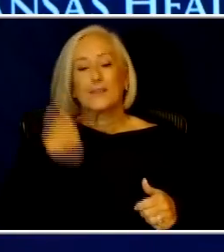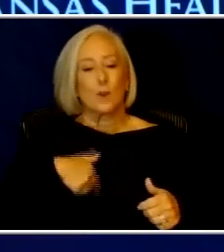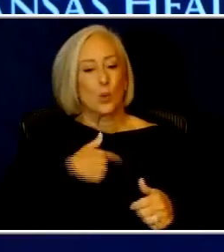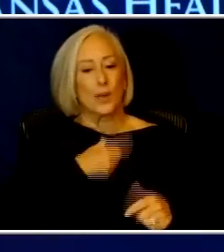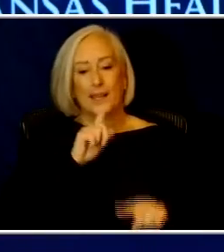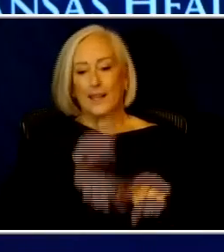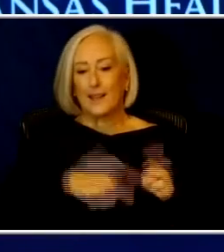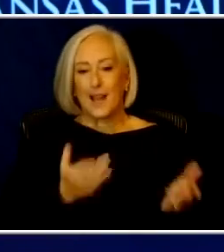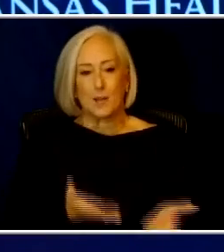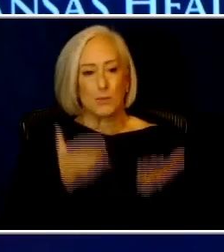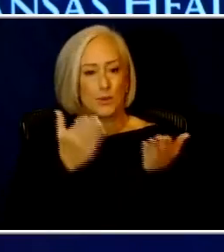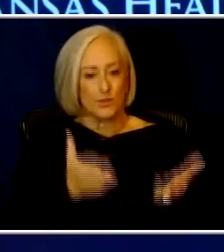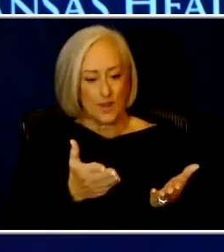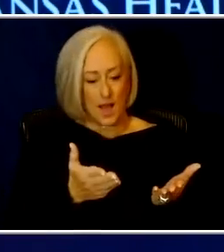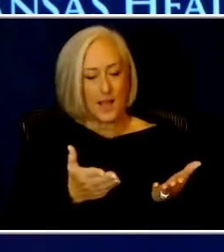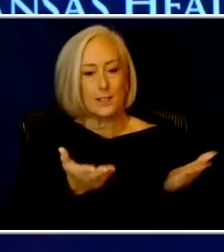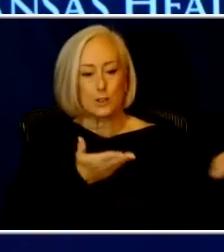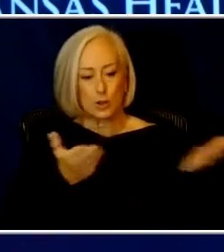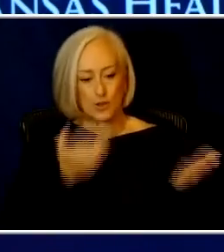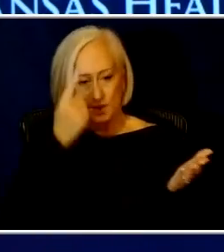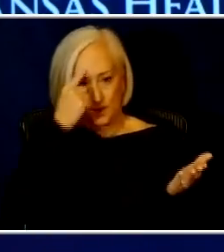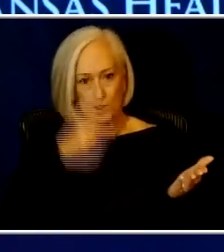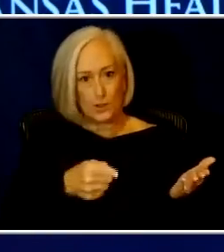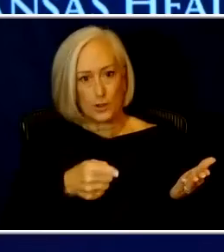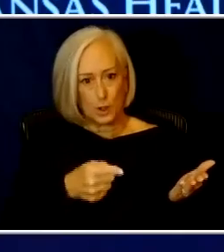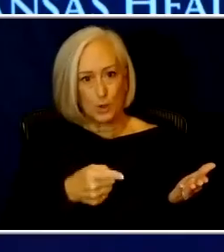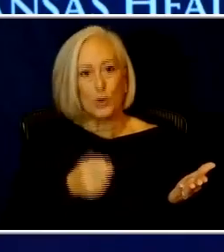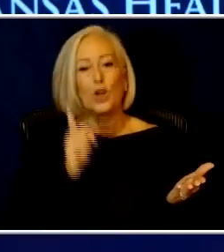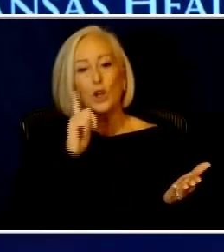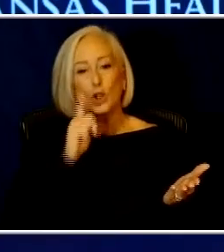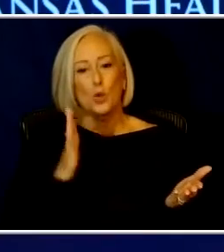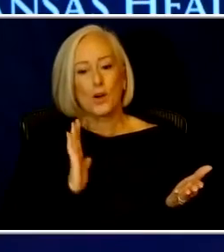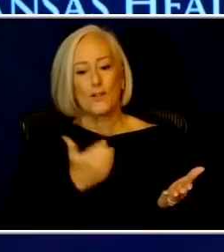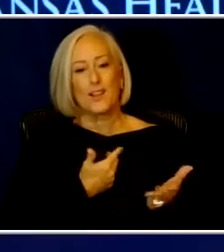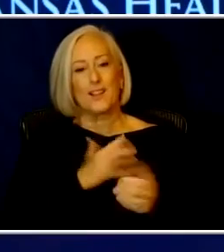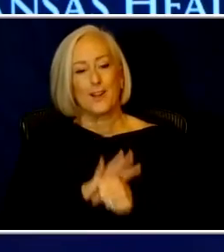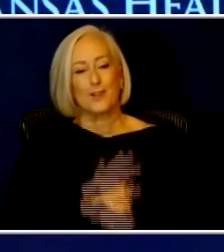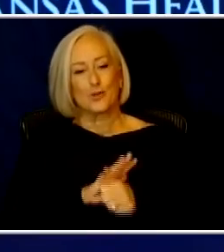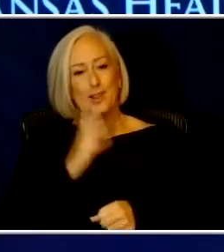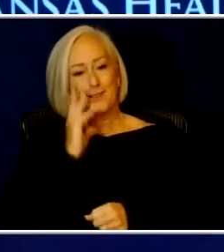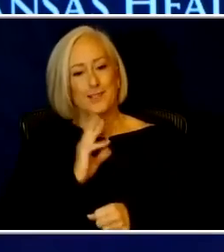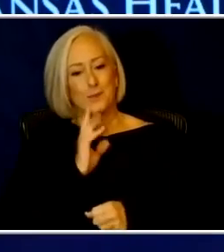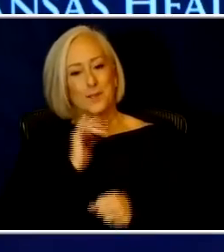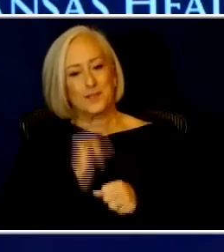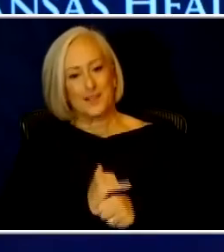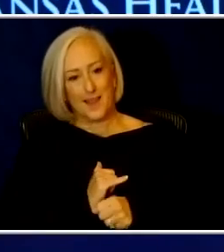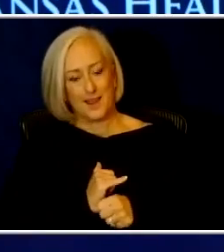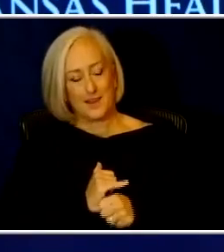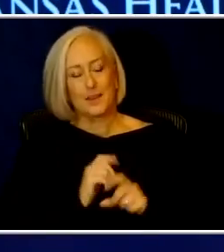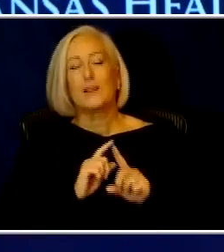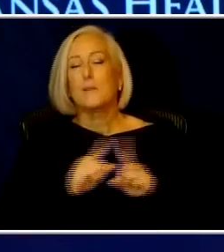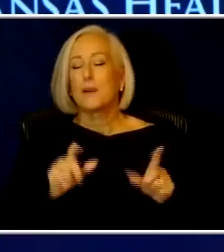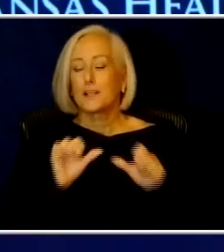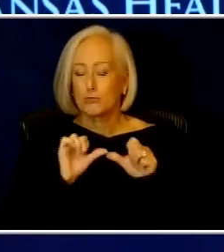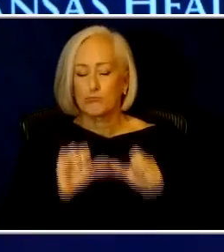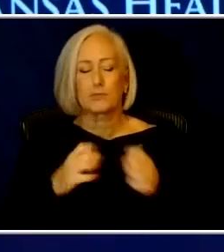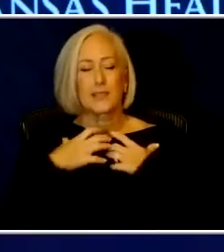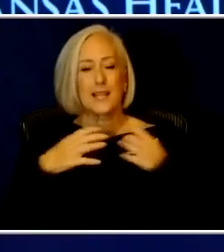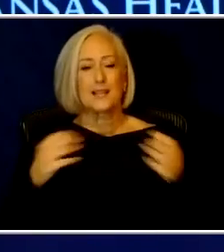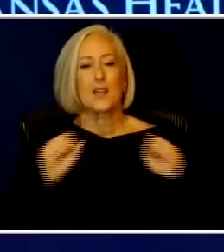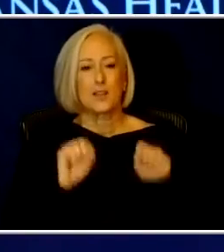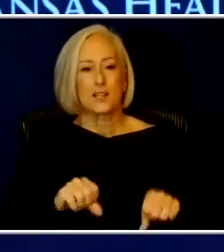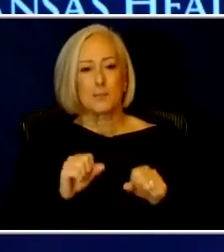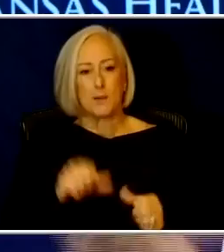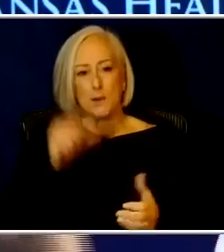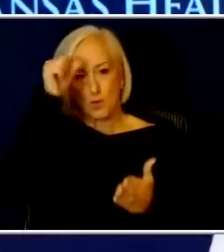feel that. So do your best to try and take care of yourself. Try and stay as healthy as you can. And remember, science, not